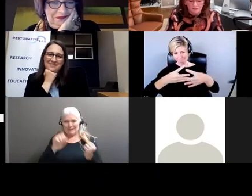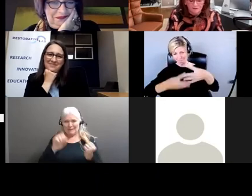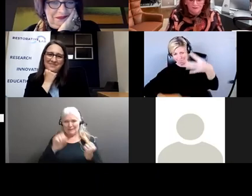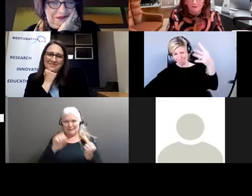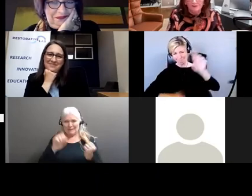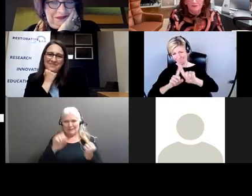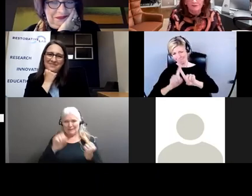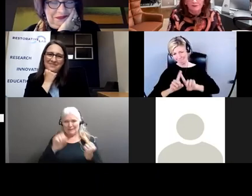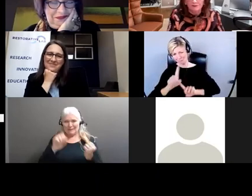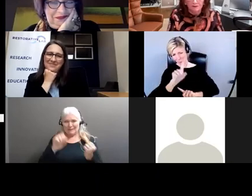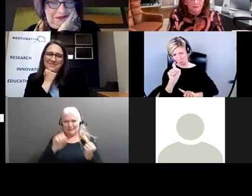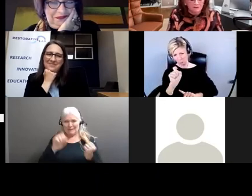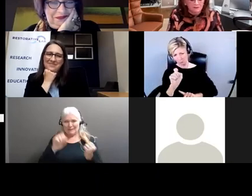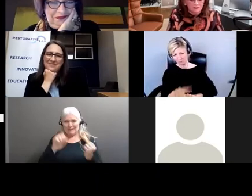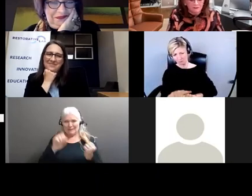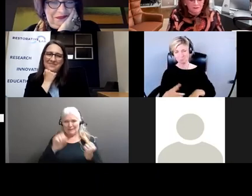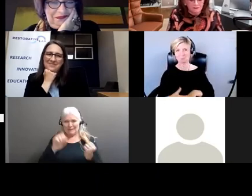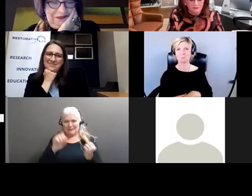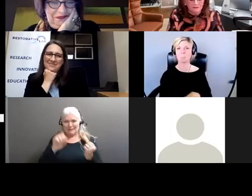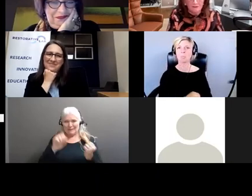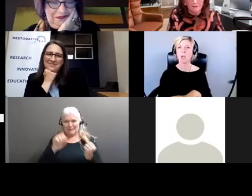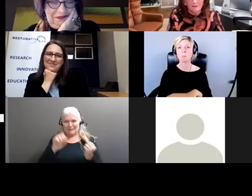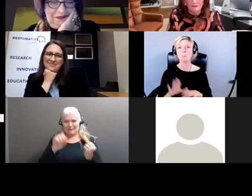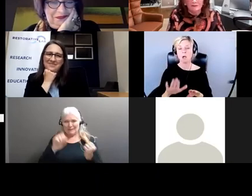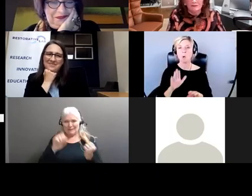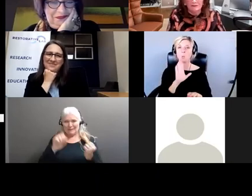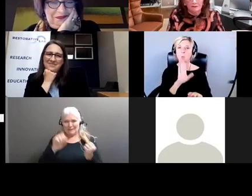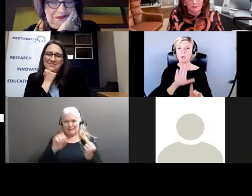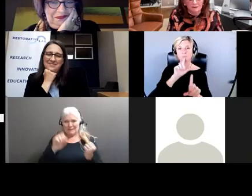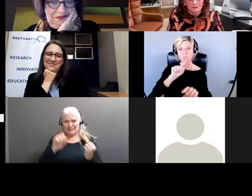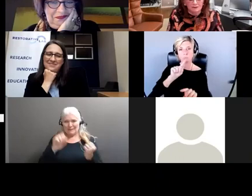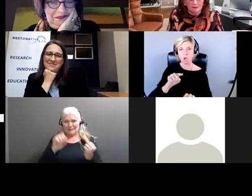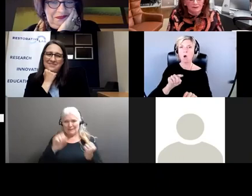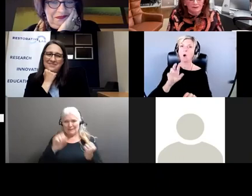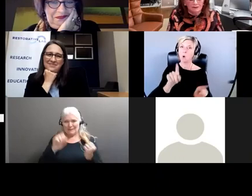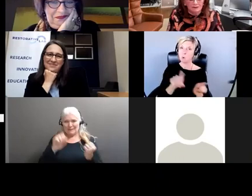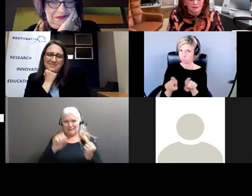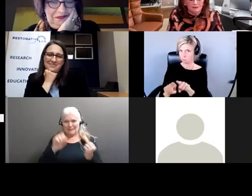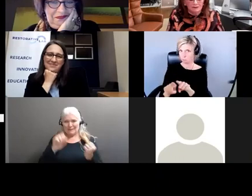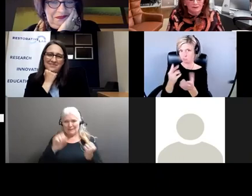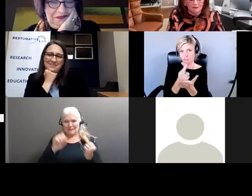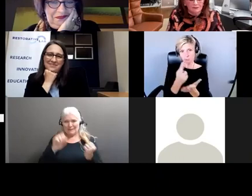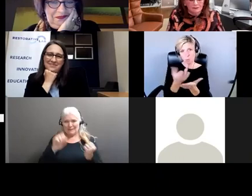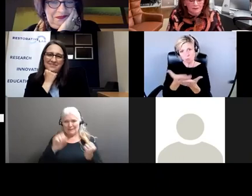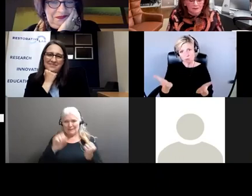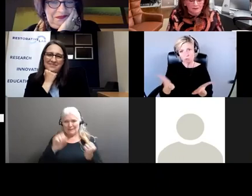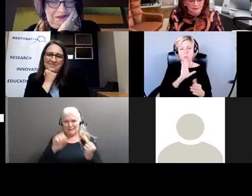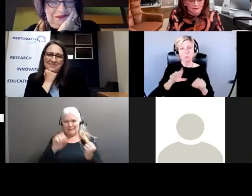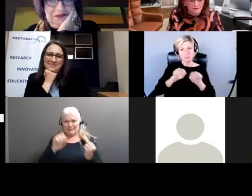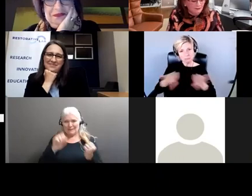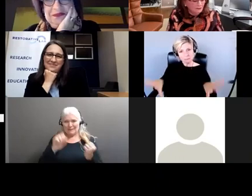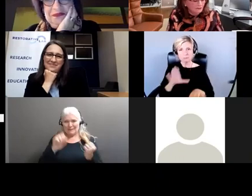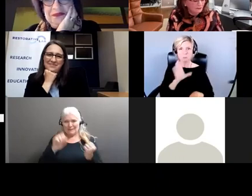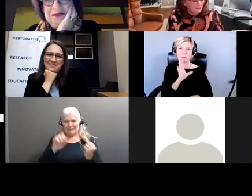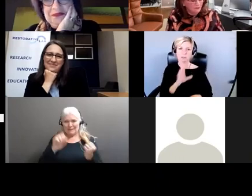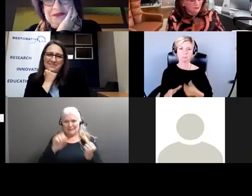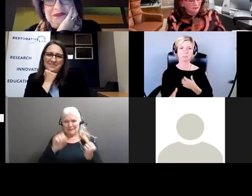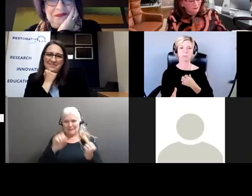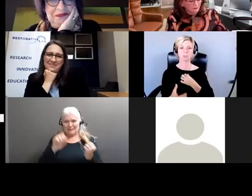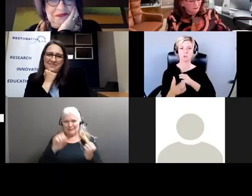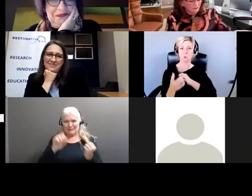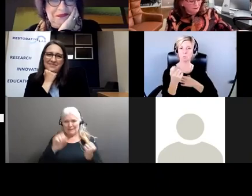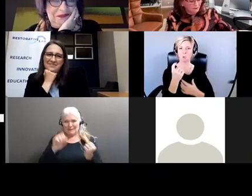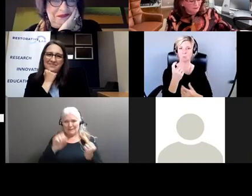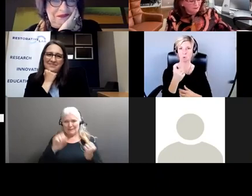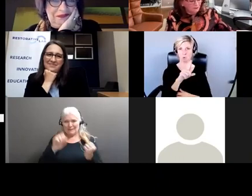We'll address them and we'll also share resources with you after this webinar is over. Jamie from, I believe, New Brunswick is asking,